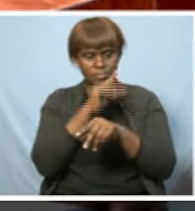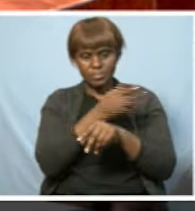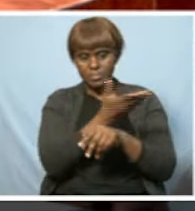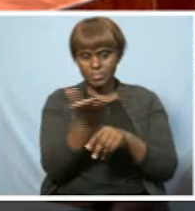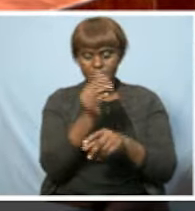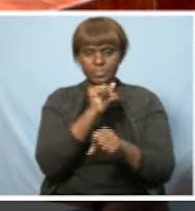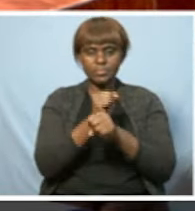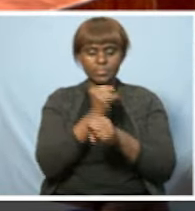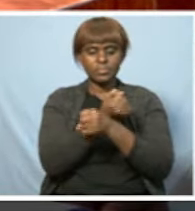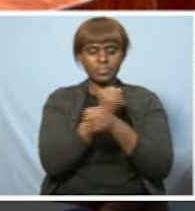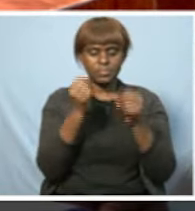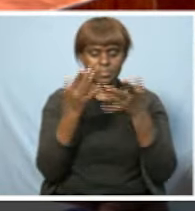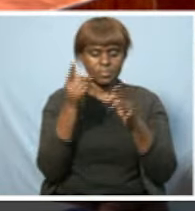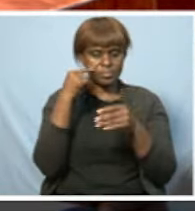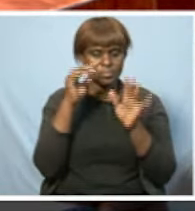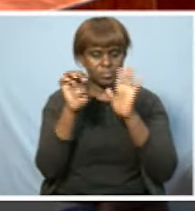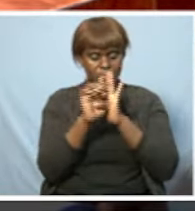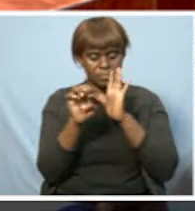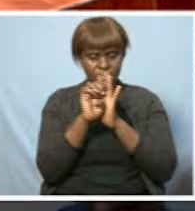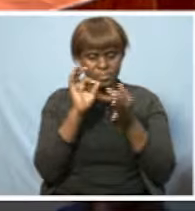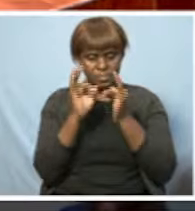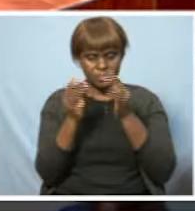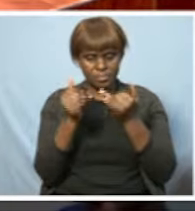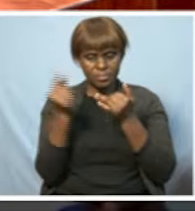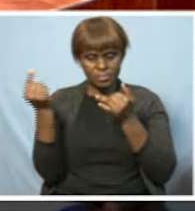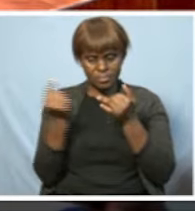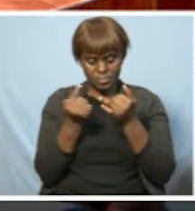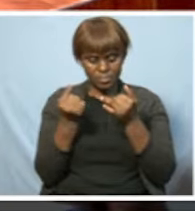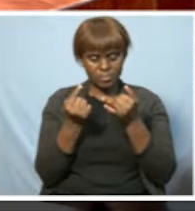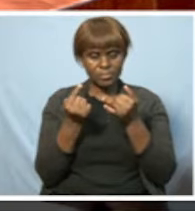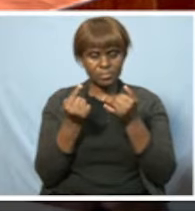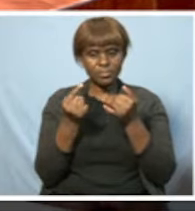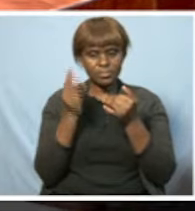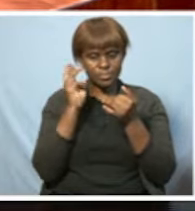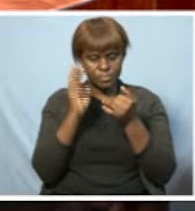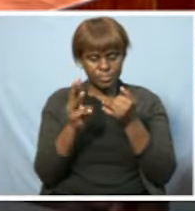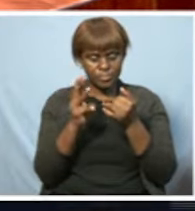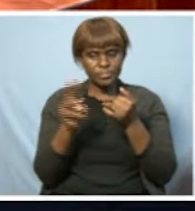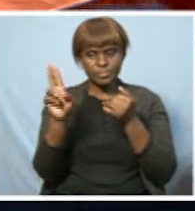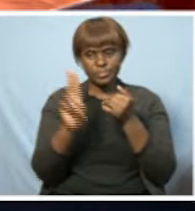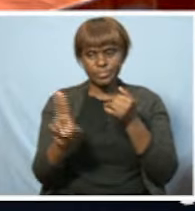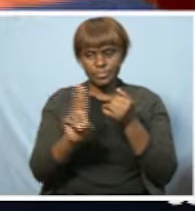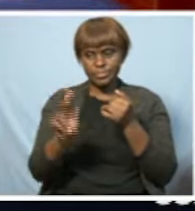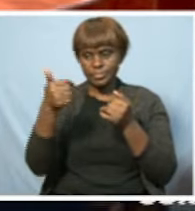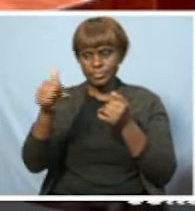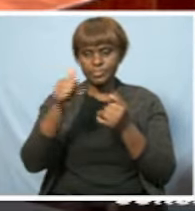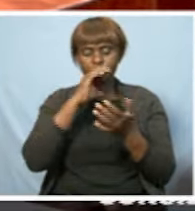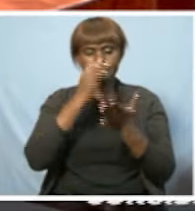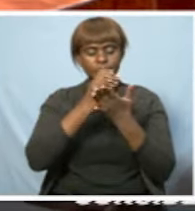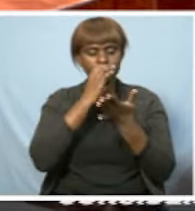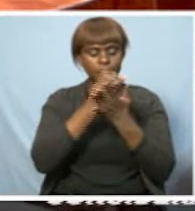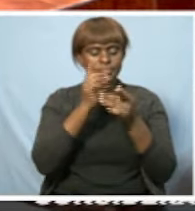done. For example, if they claim that they used 10 bags of cement, but the director is able to say no,